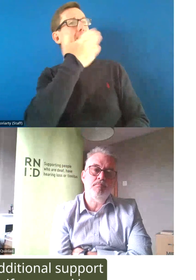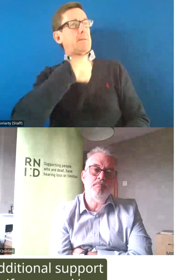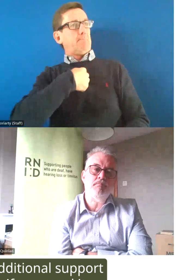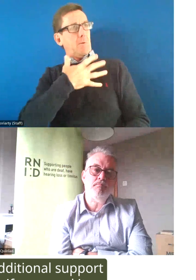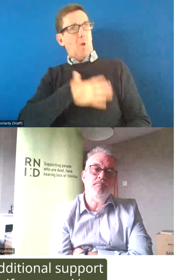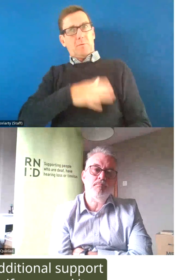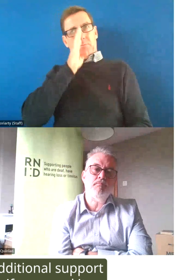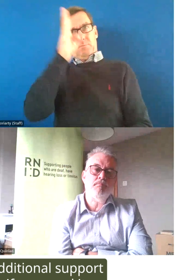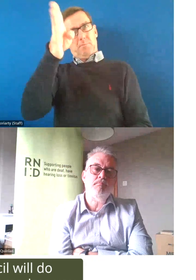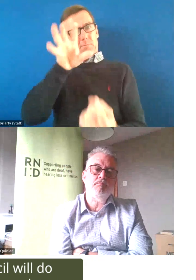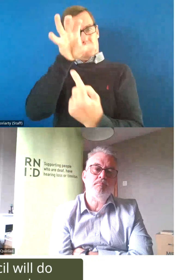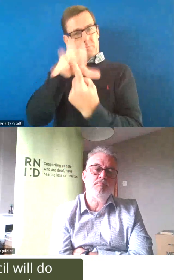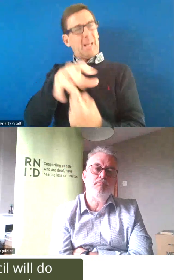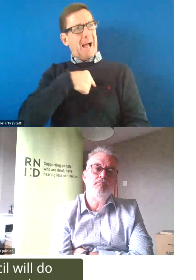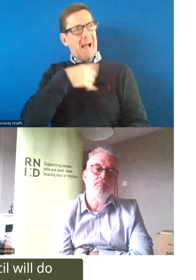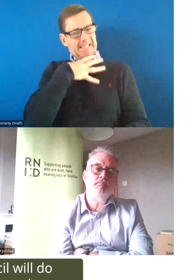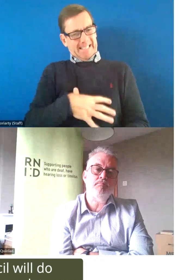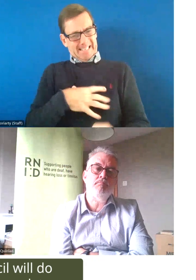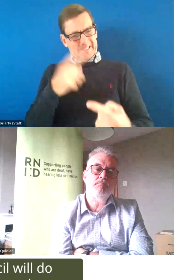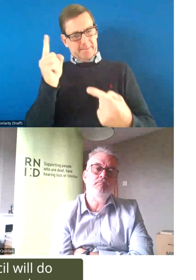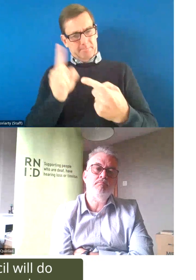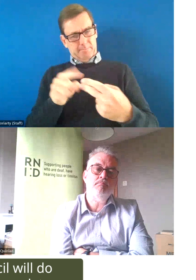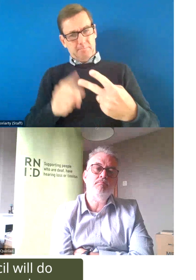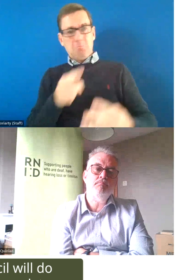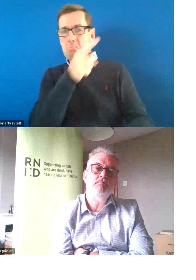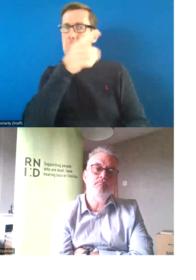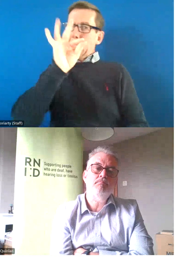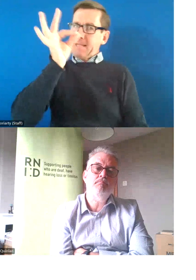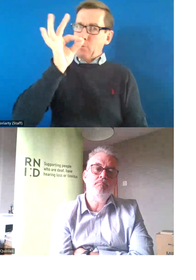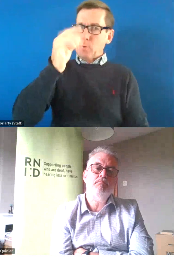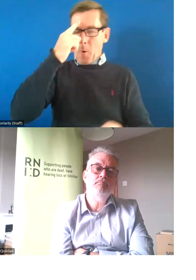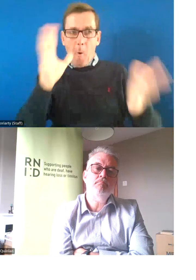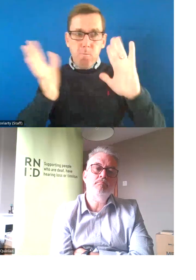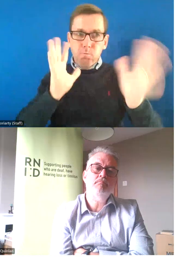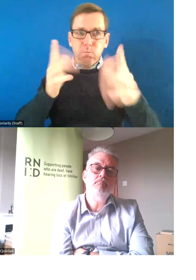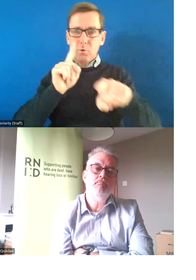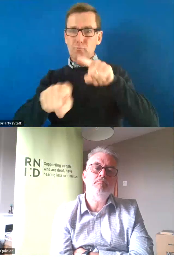the polling station if you need it, and the council will do their best to accommodate you.